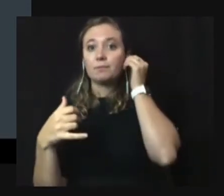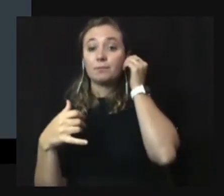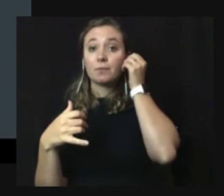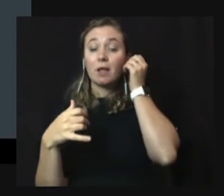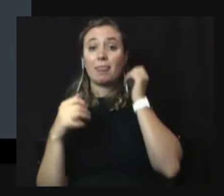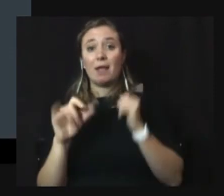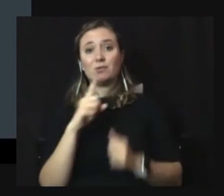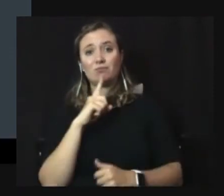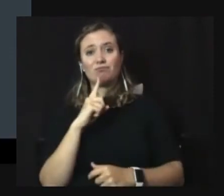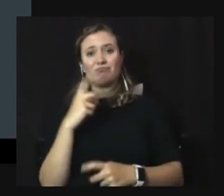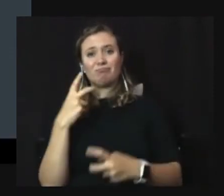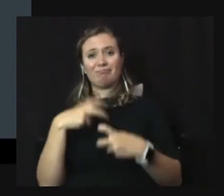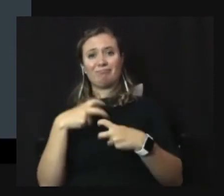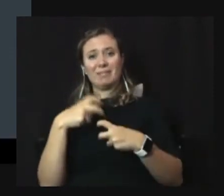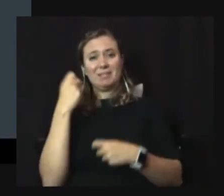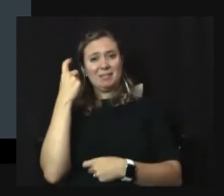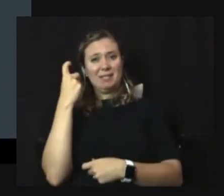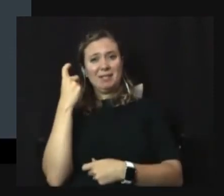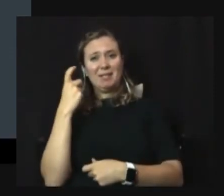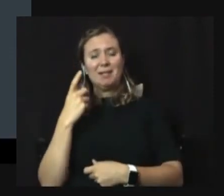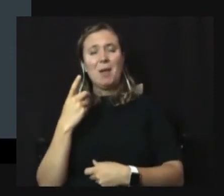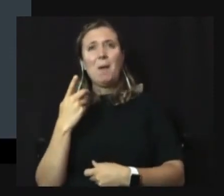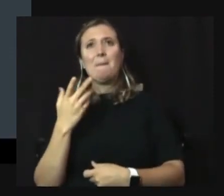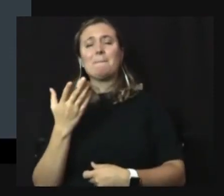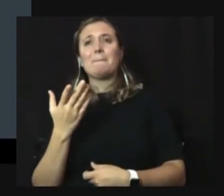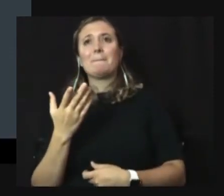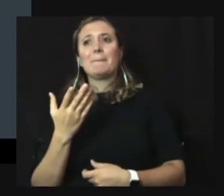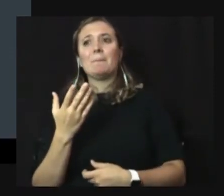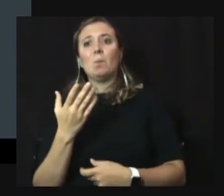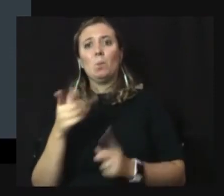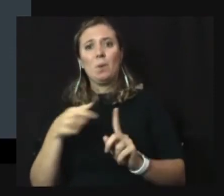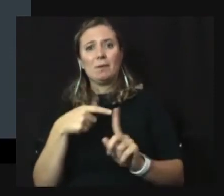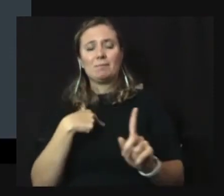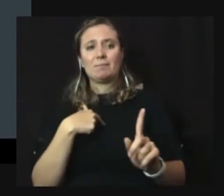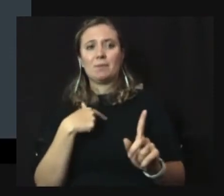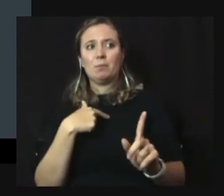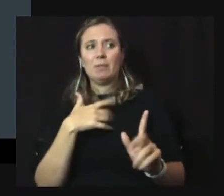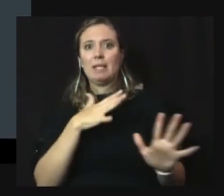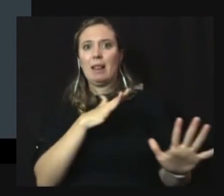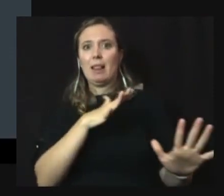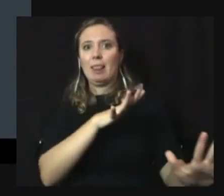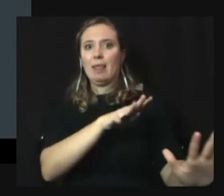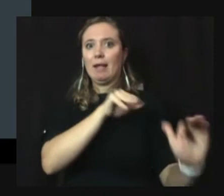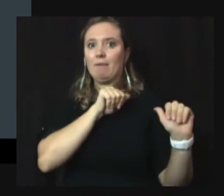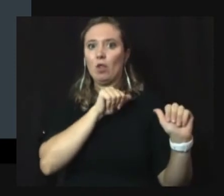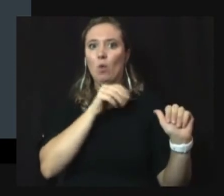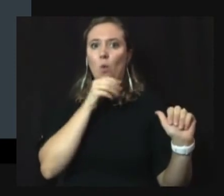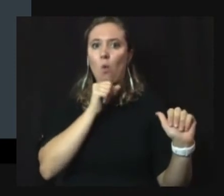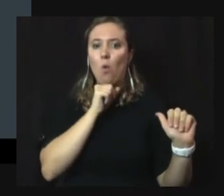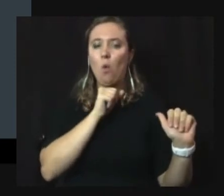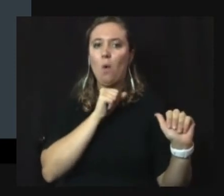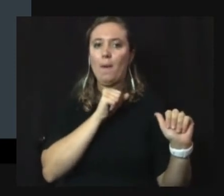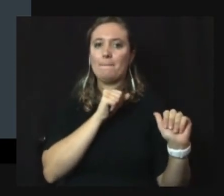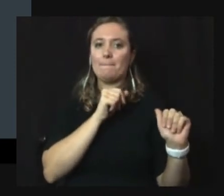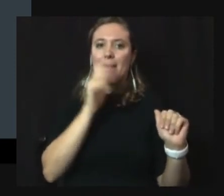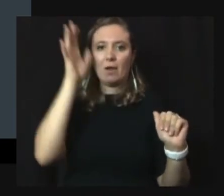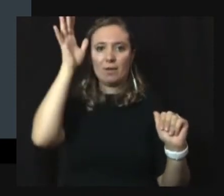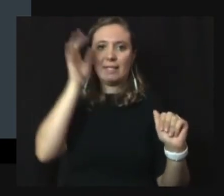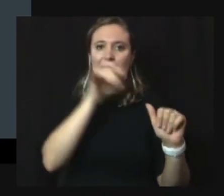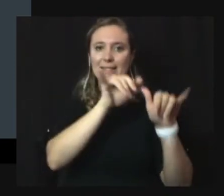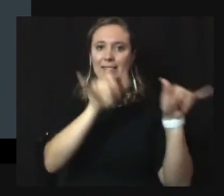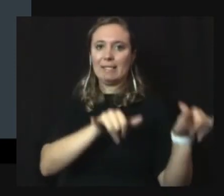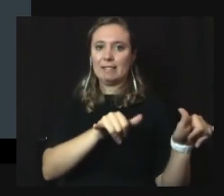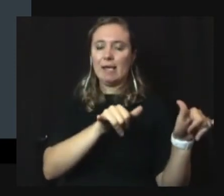to understand, because once I left my parenting system and went into